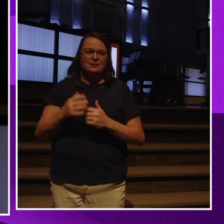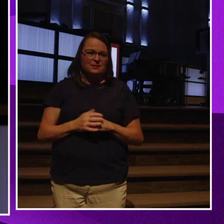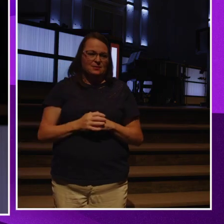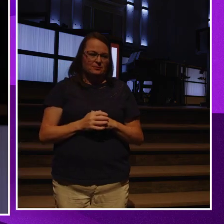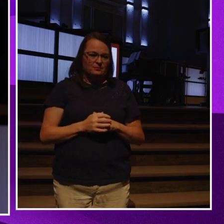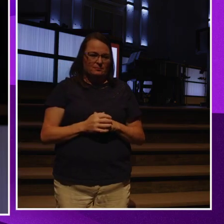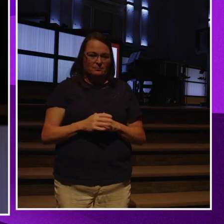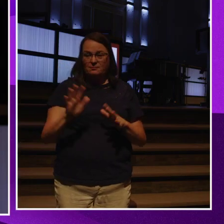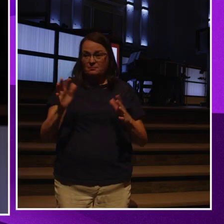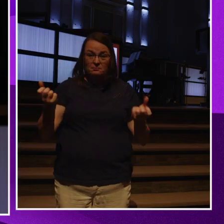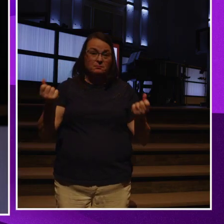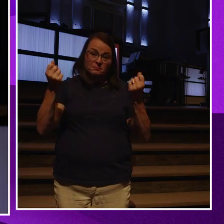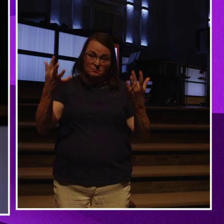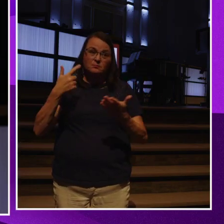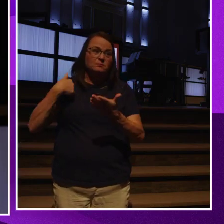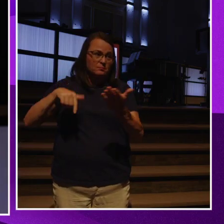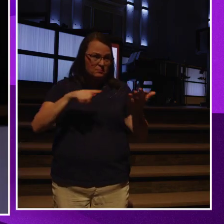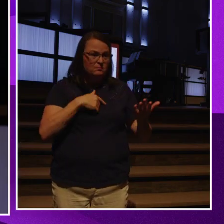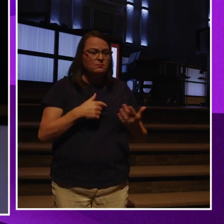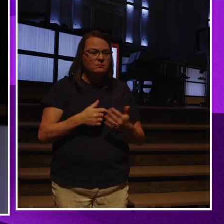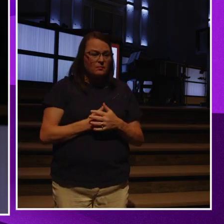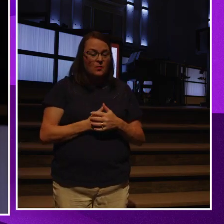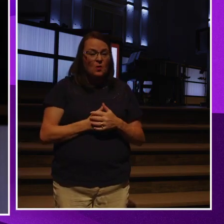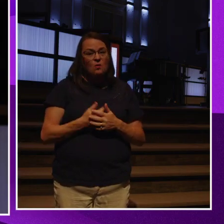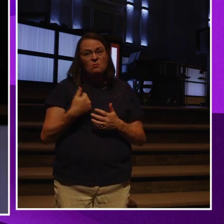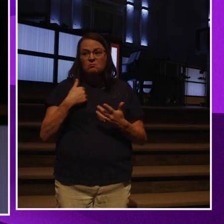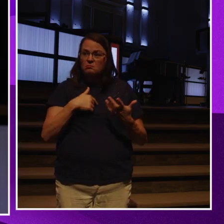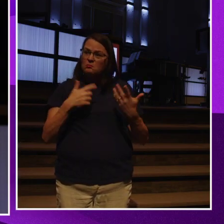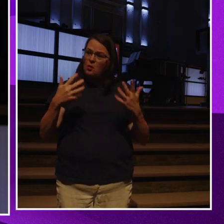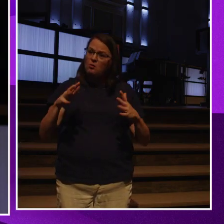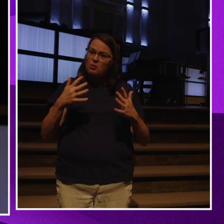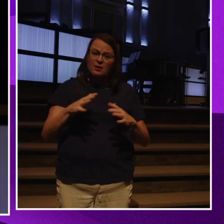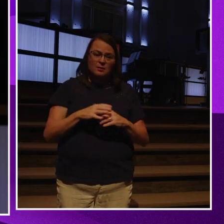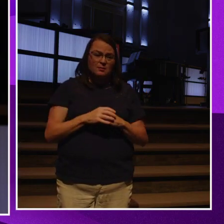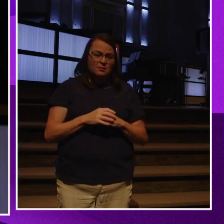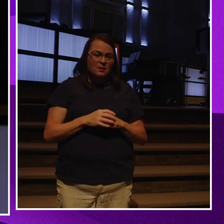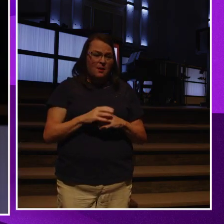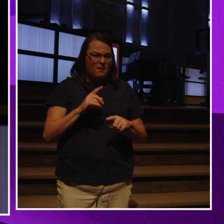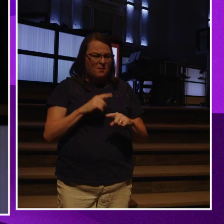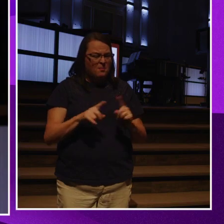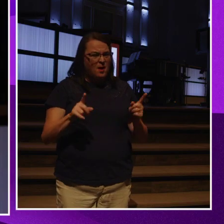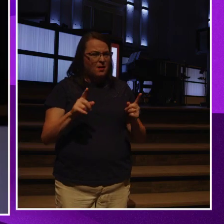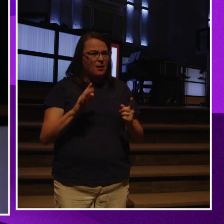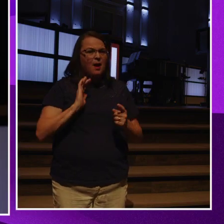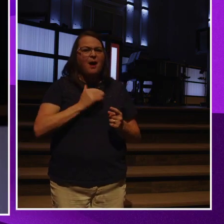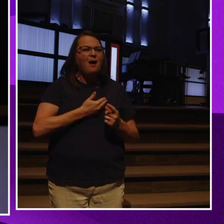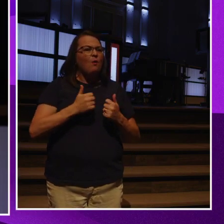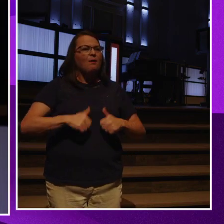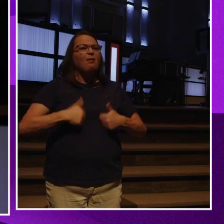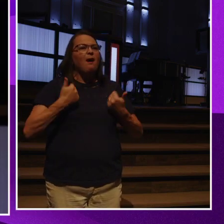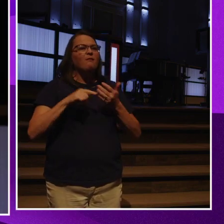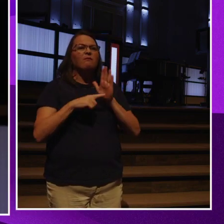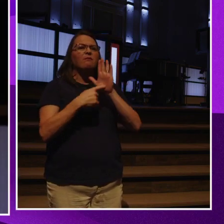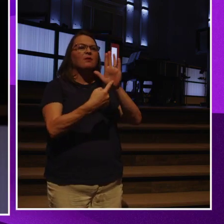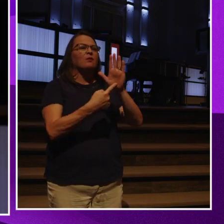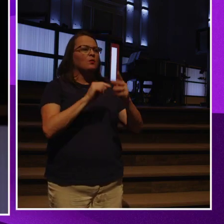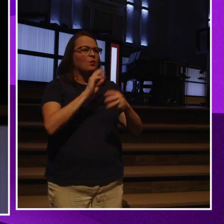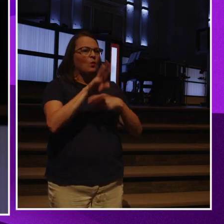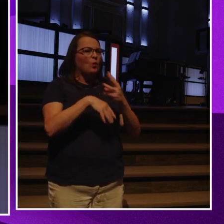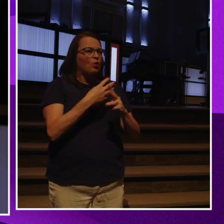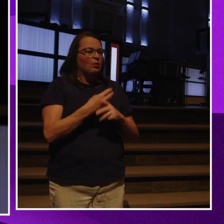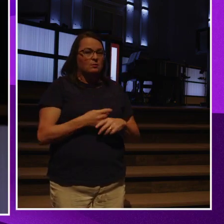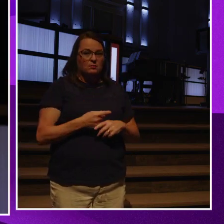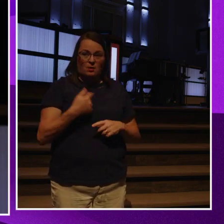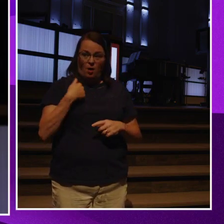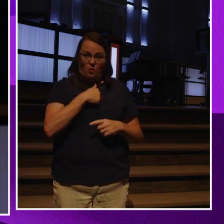For many of us, though, maybe we need to ask about our witness. What does it look like to the world? Are we grumblers?